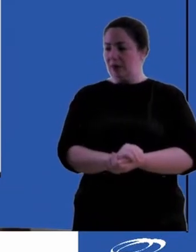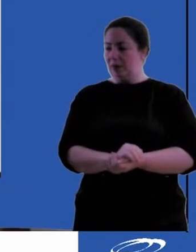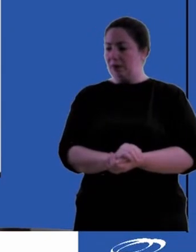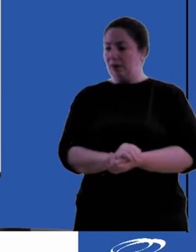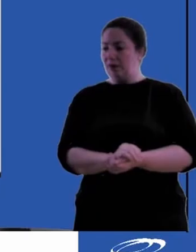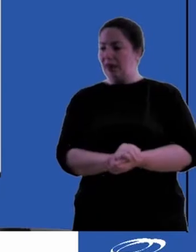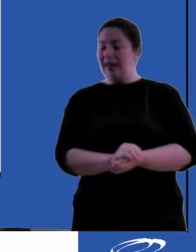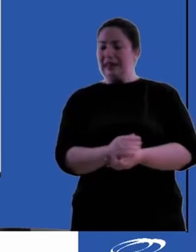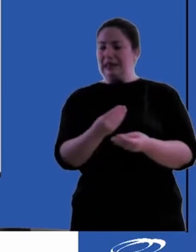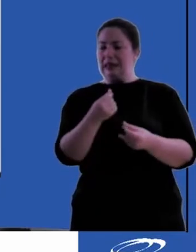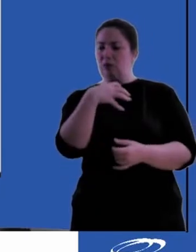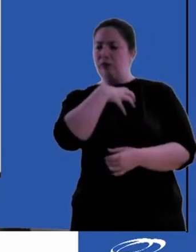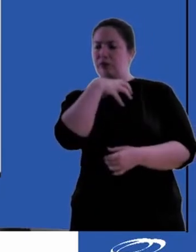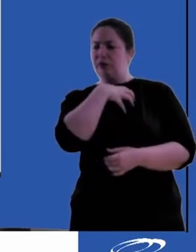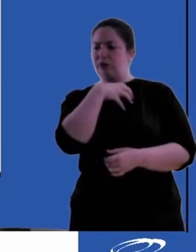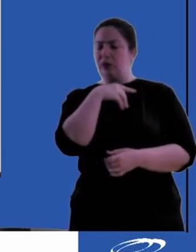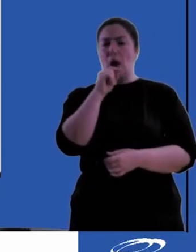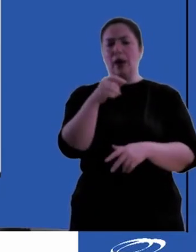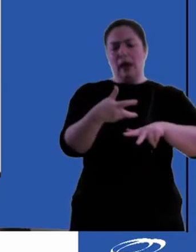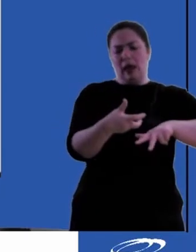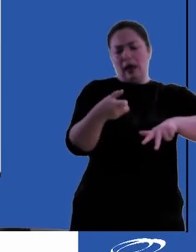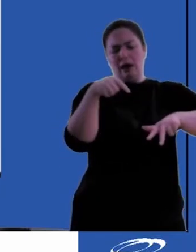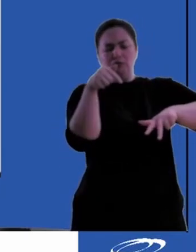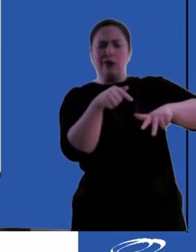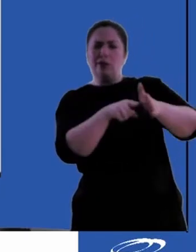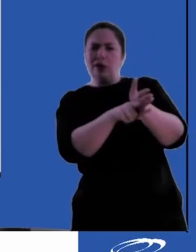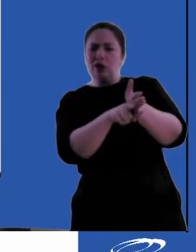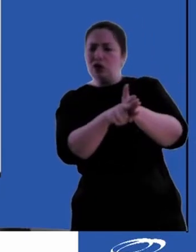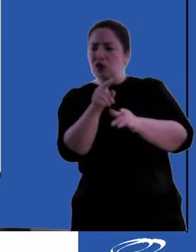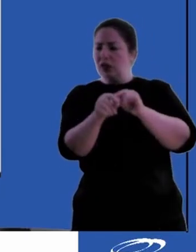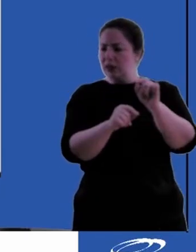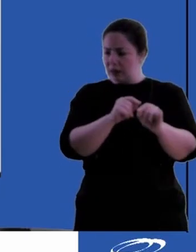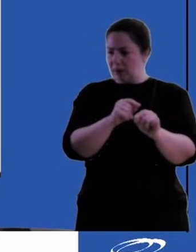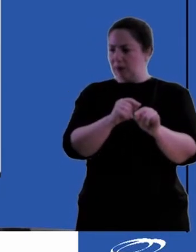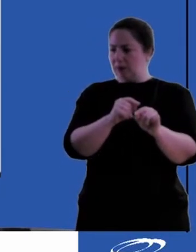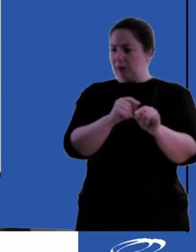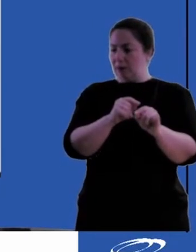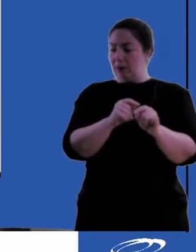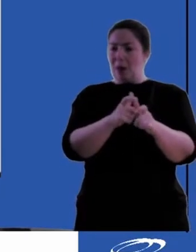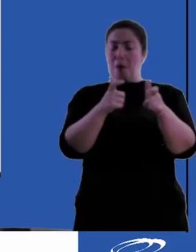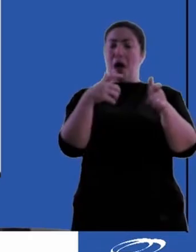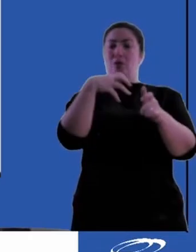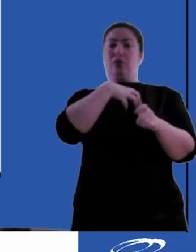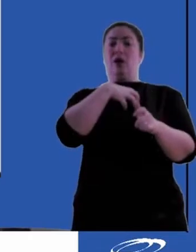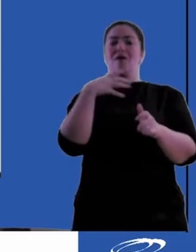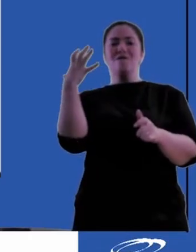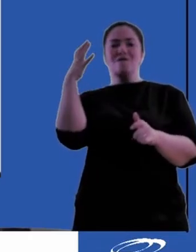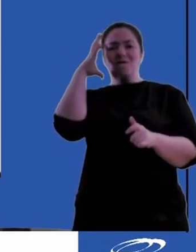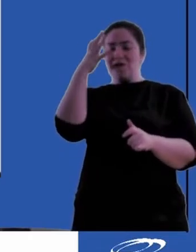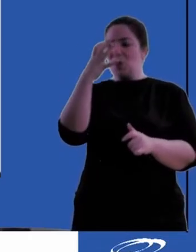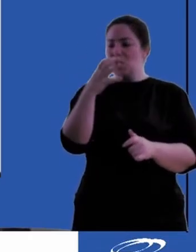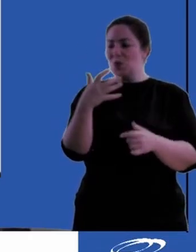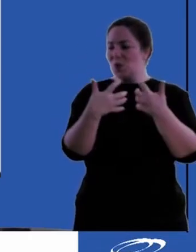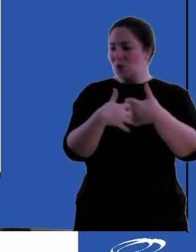no better than culture. If you do them together, you boost up your sensitivity a little bit, but you still have those